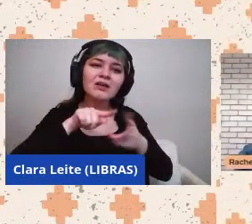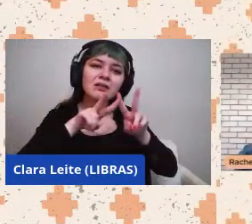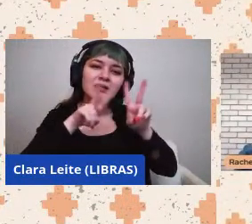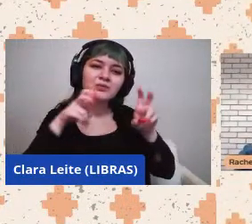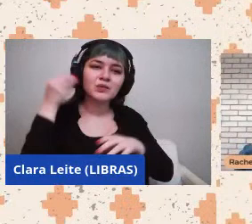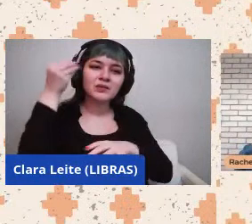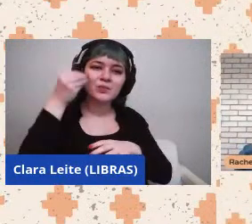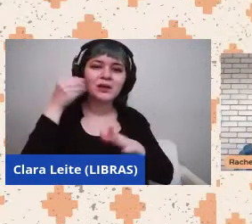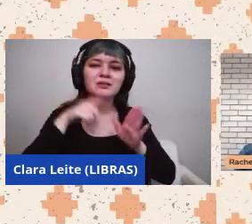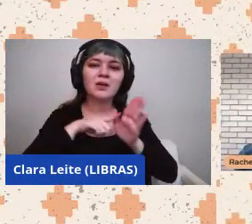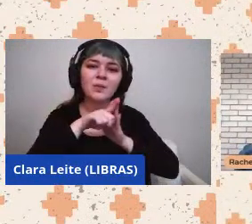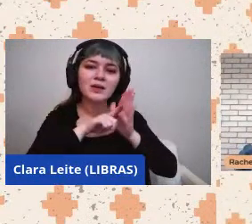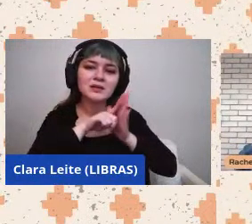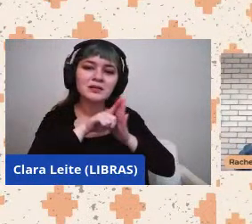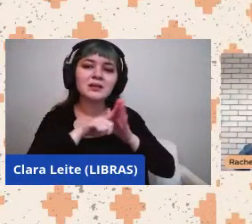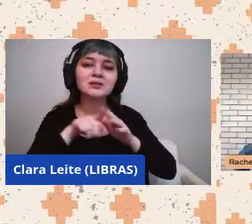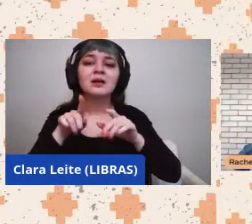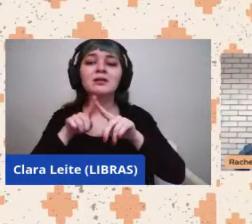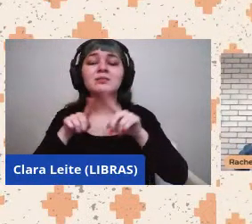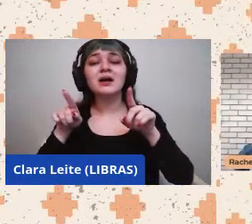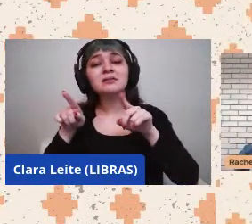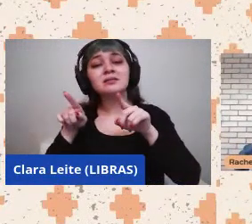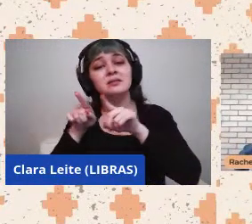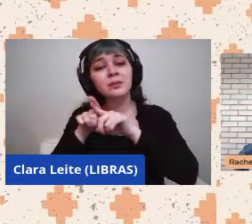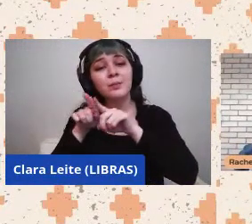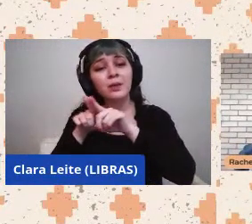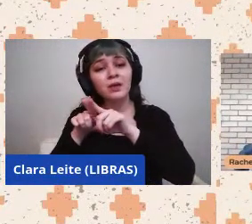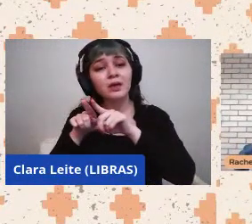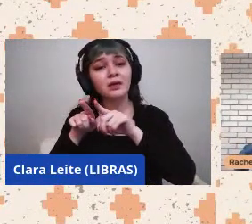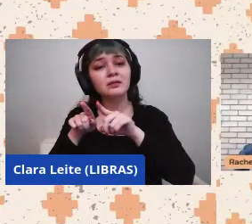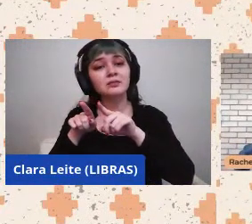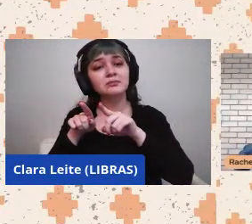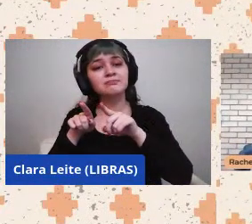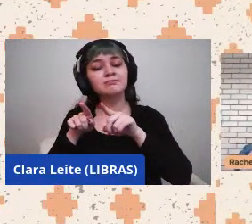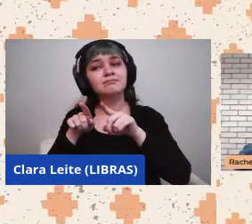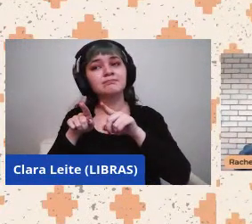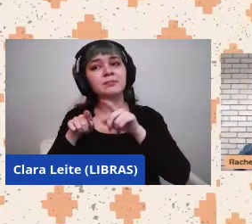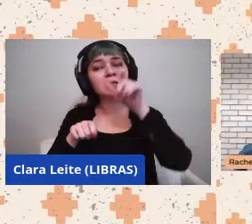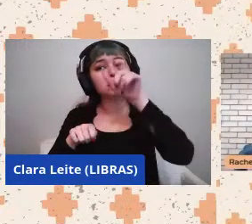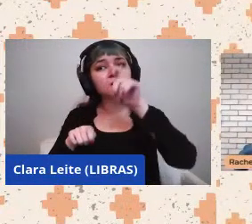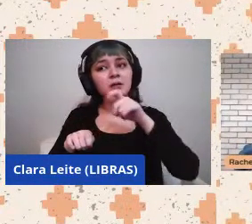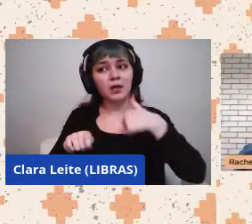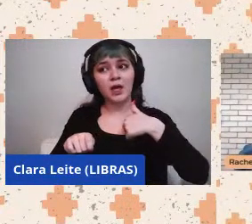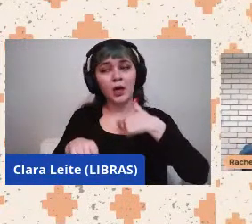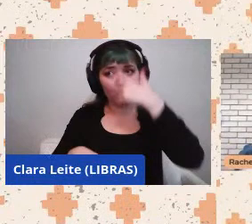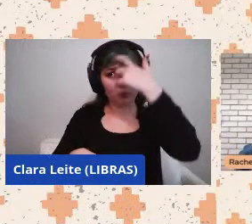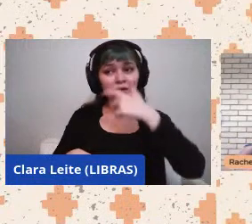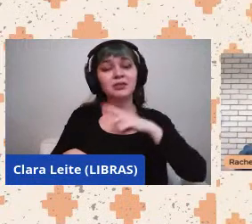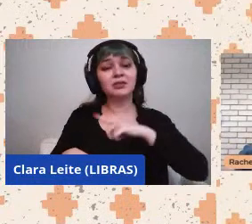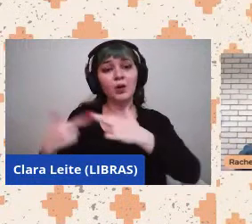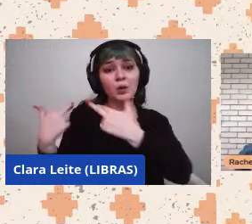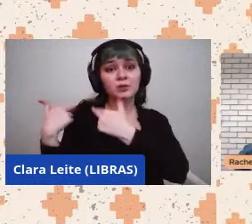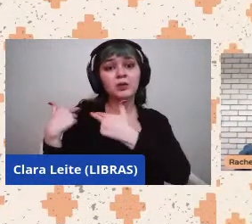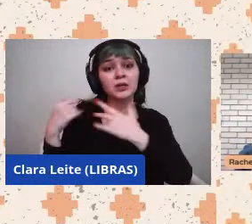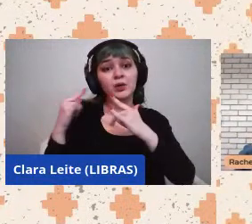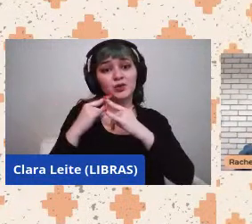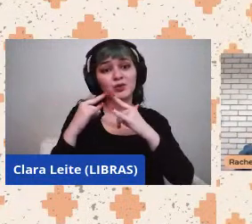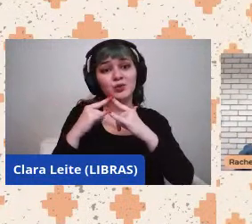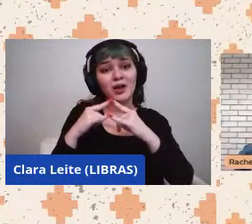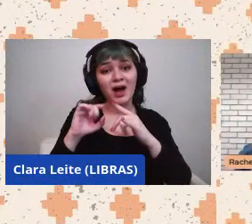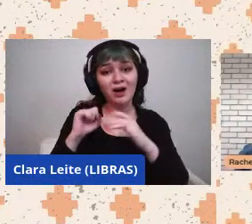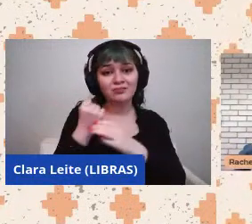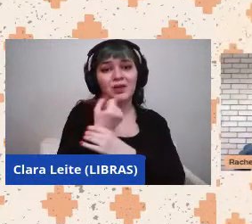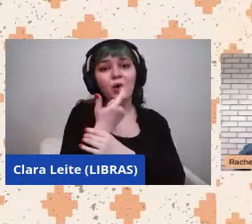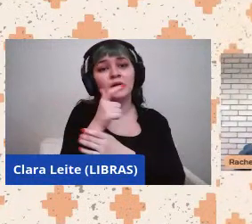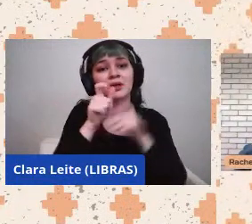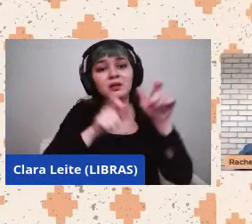of ethical issues, but also as somebody who has some institutional responsibility for ensuring that other